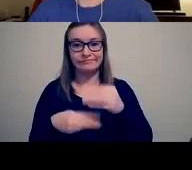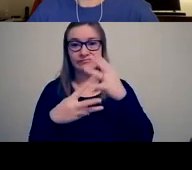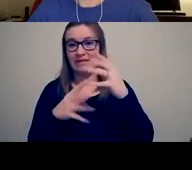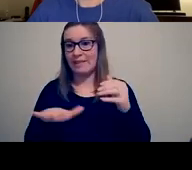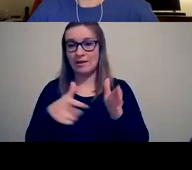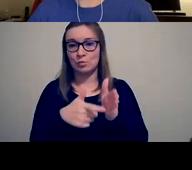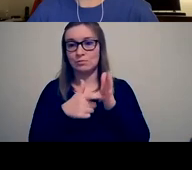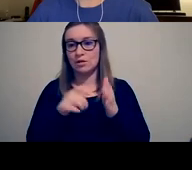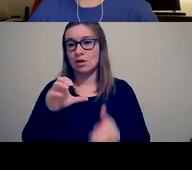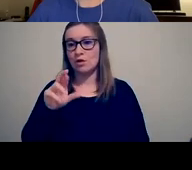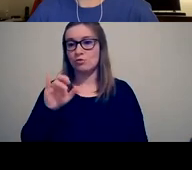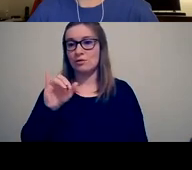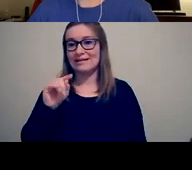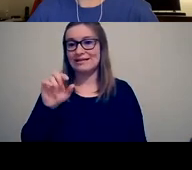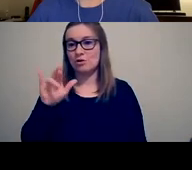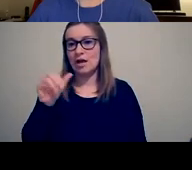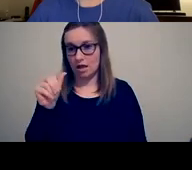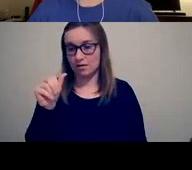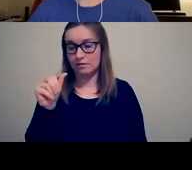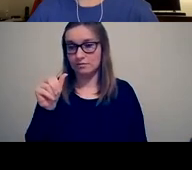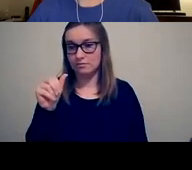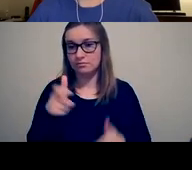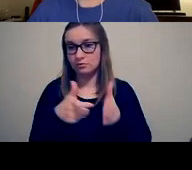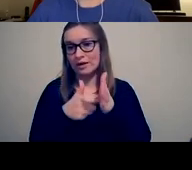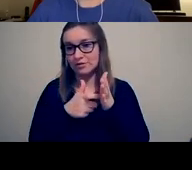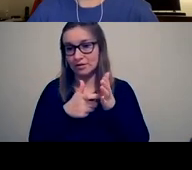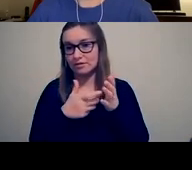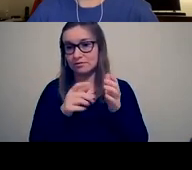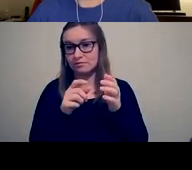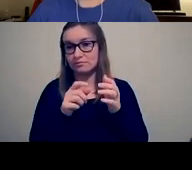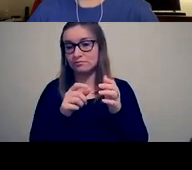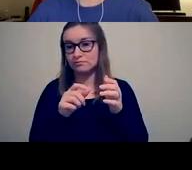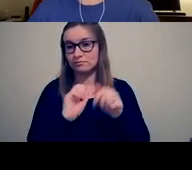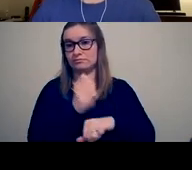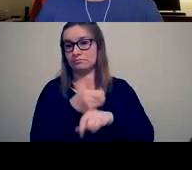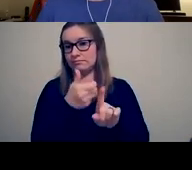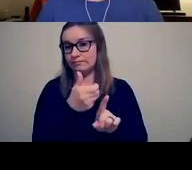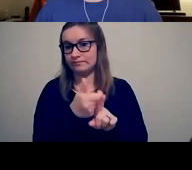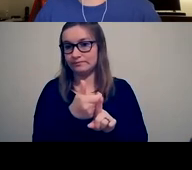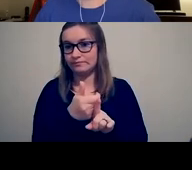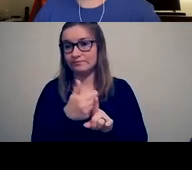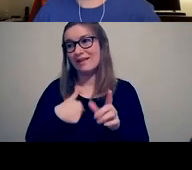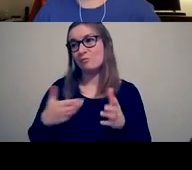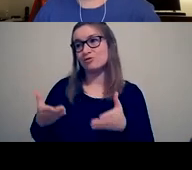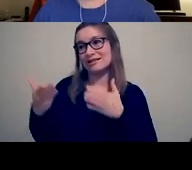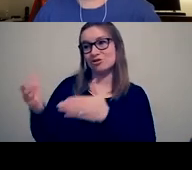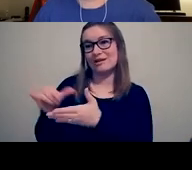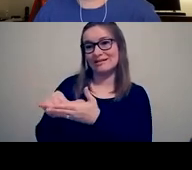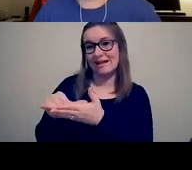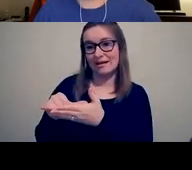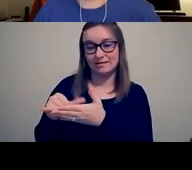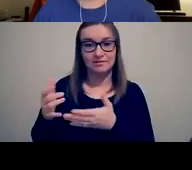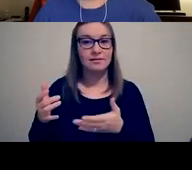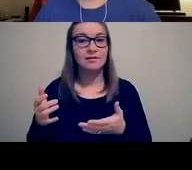I'm sorry. Thank you very much. Cause that's. Just, yeah, well, that's, totally, yeah, that's a, totally that's a valid way point. To do it. I spent the whole day trying to challenge that